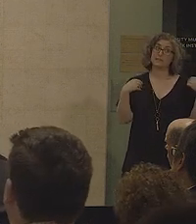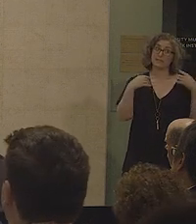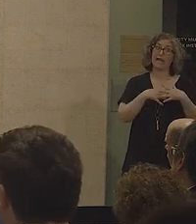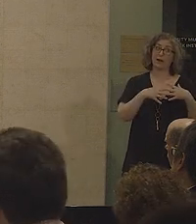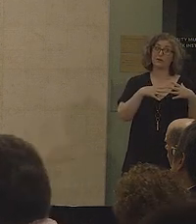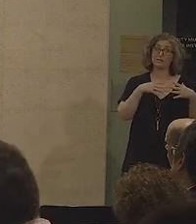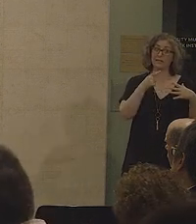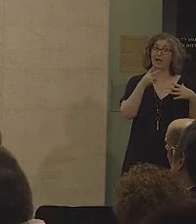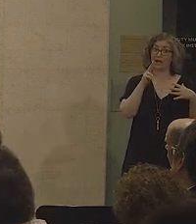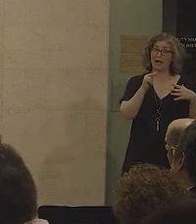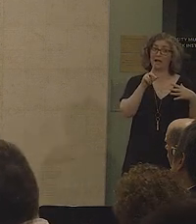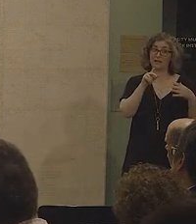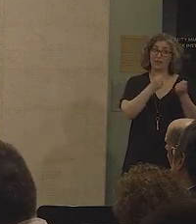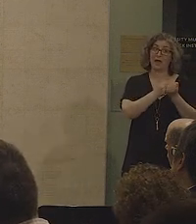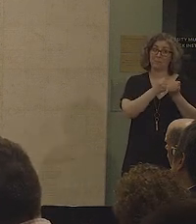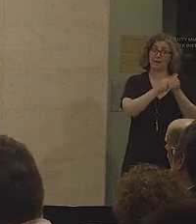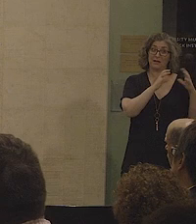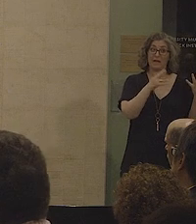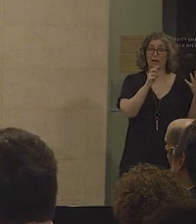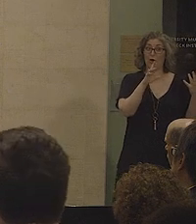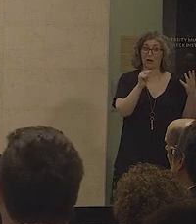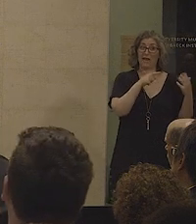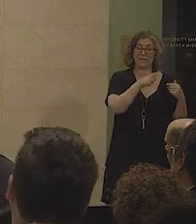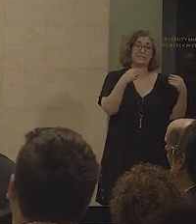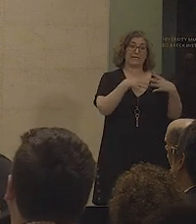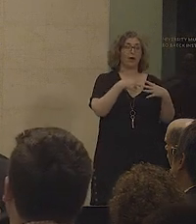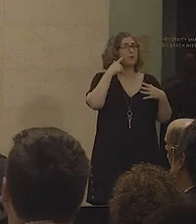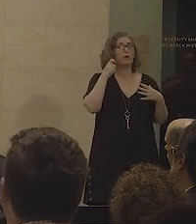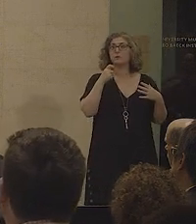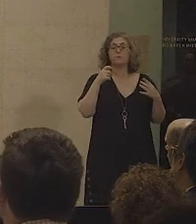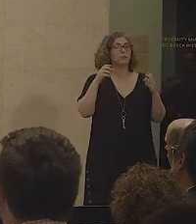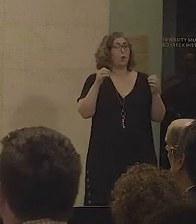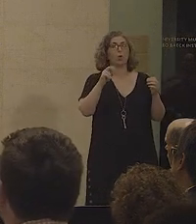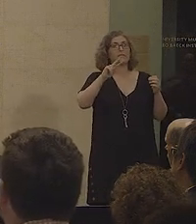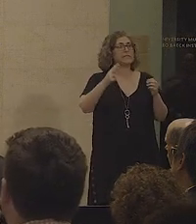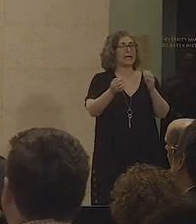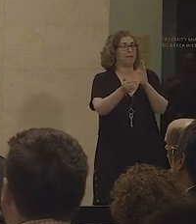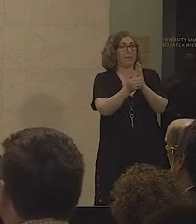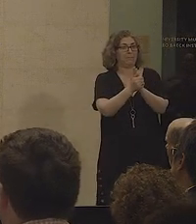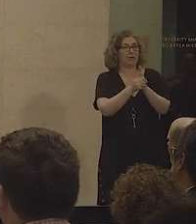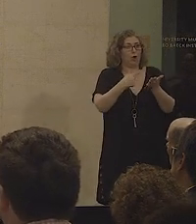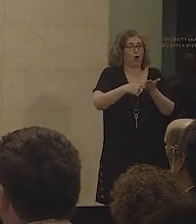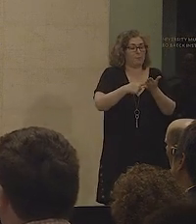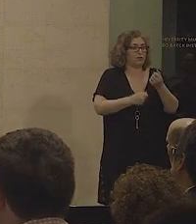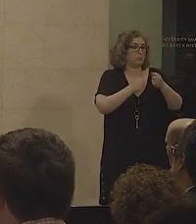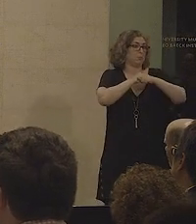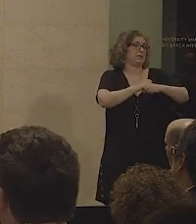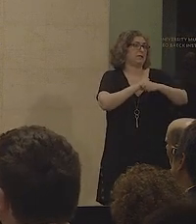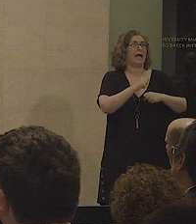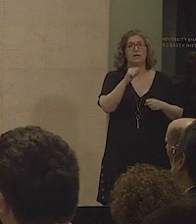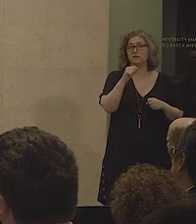out of the gun lobby, because there is no Second Amendment argument around ammunition. So...